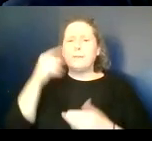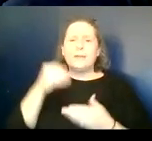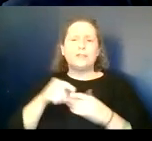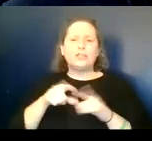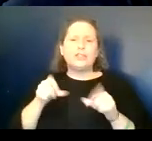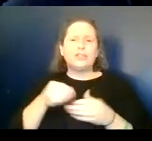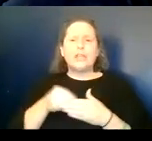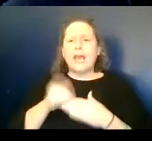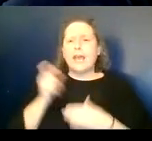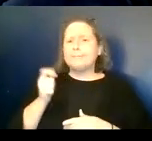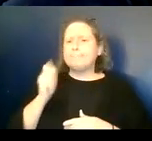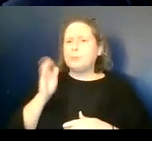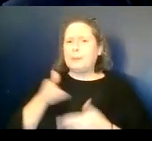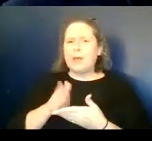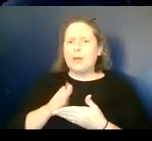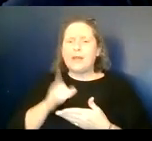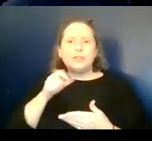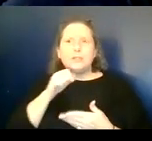aspire to be anything, or